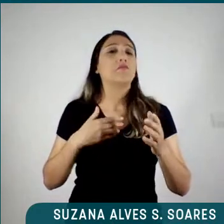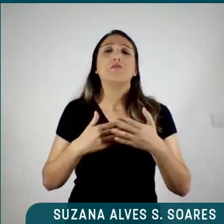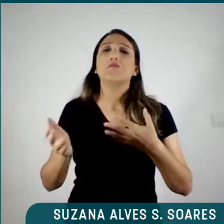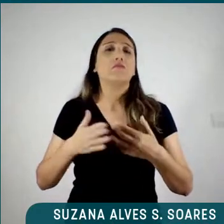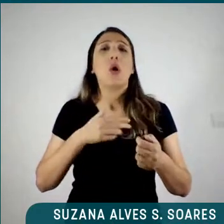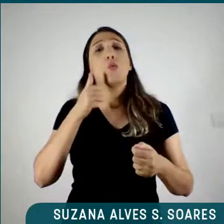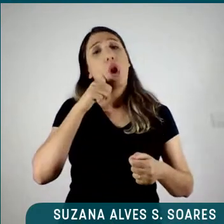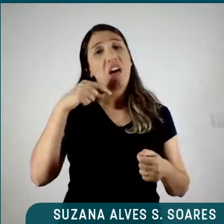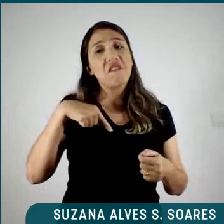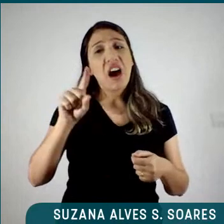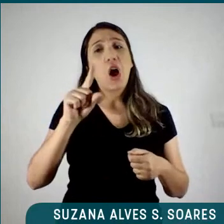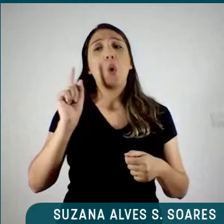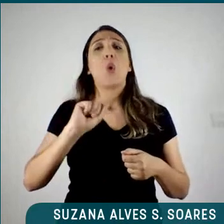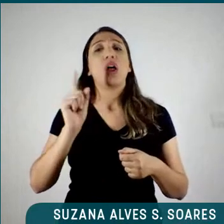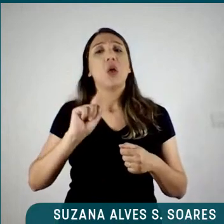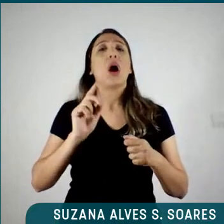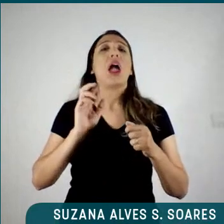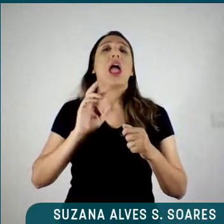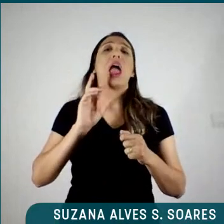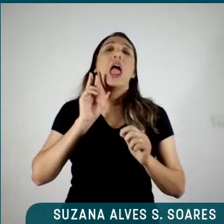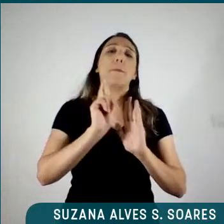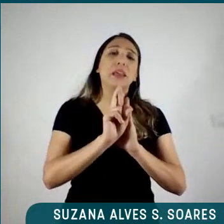with